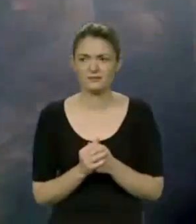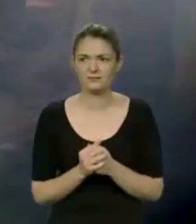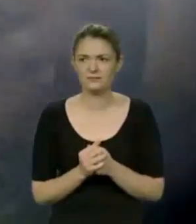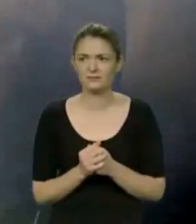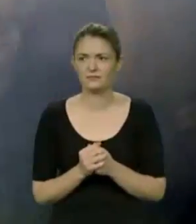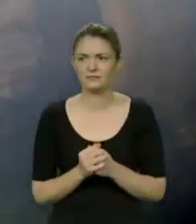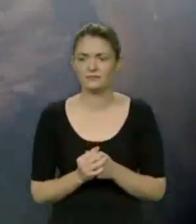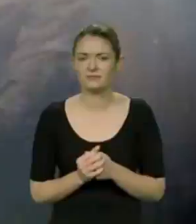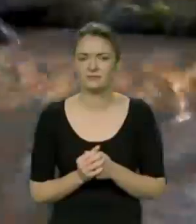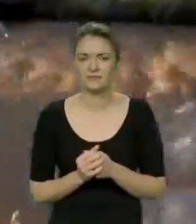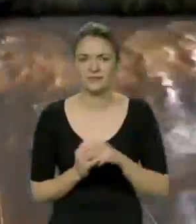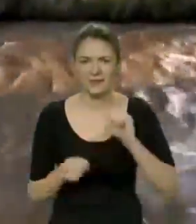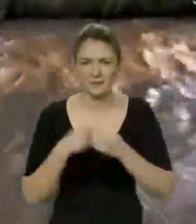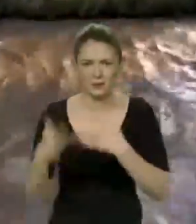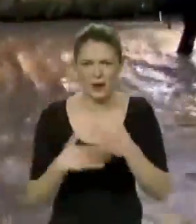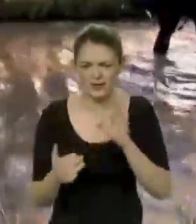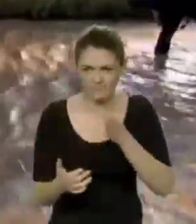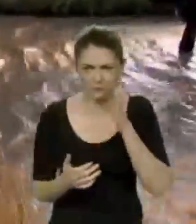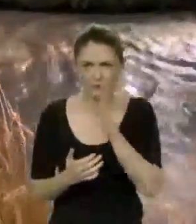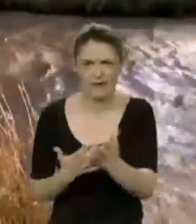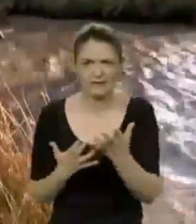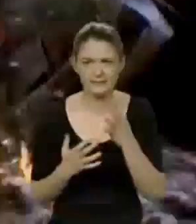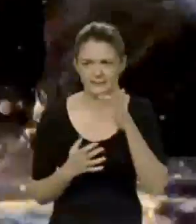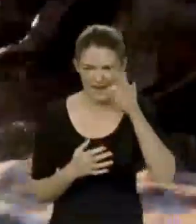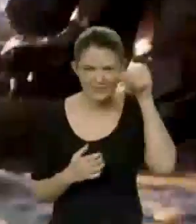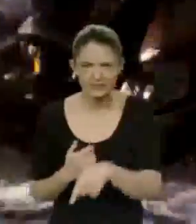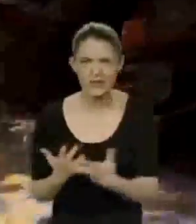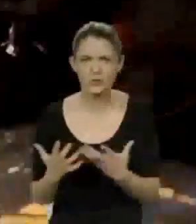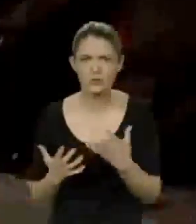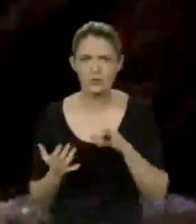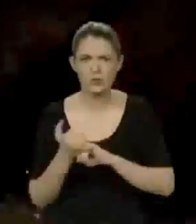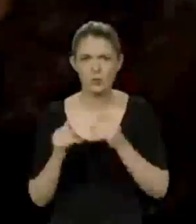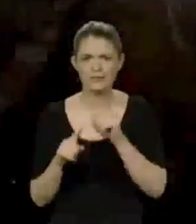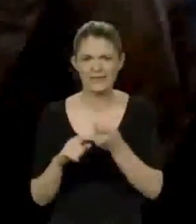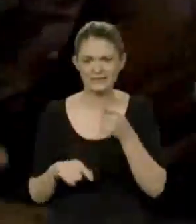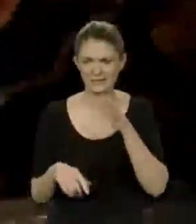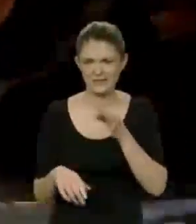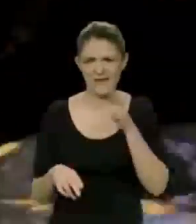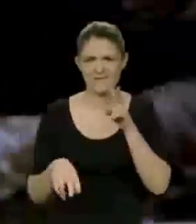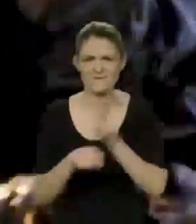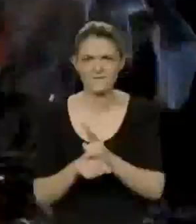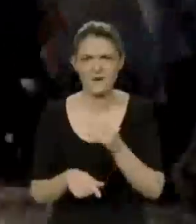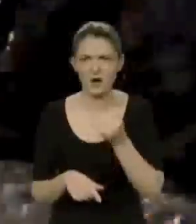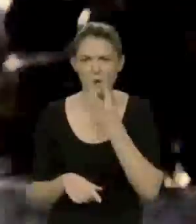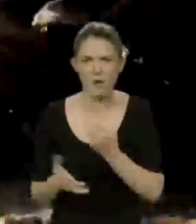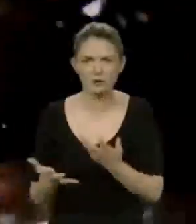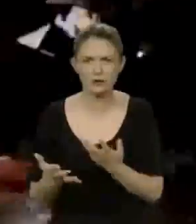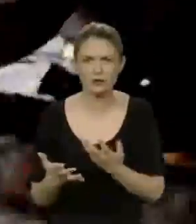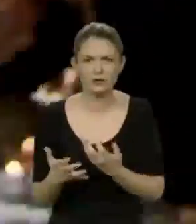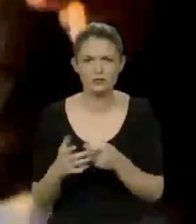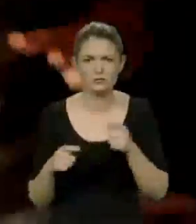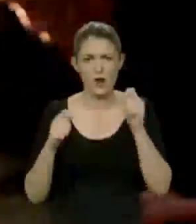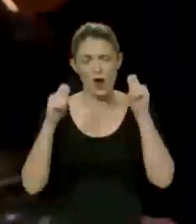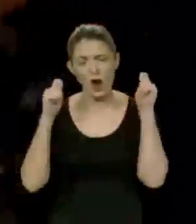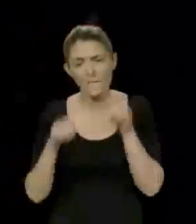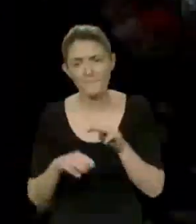on! Keep going out, straight down. Get down, whoever that is! Get into the fucking wall! They had carbonates. Oh, that was horrible too. There was people